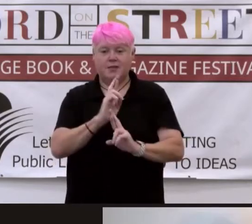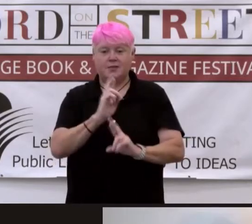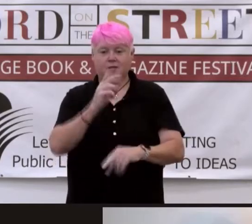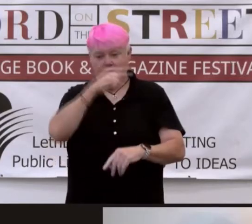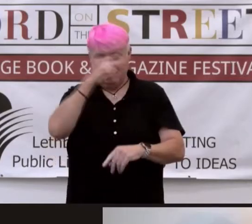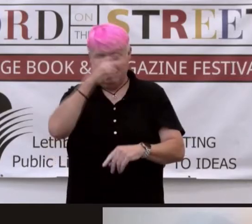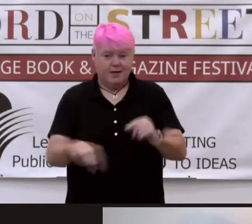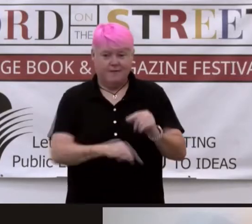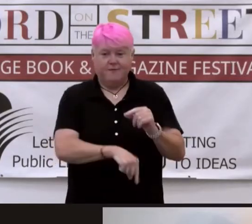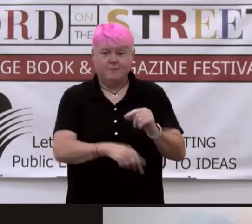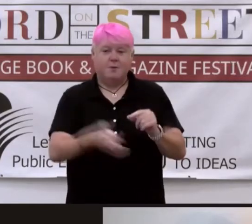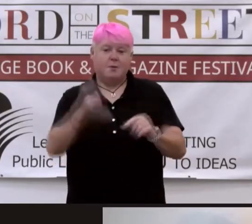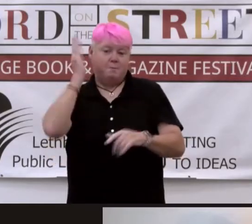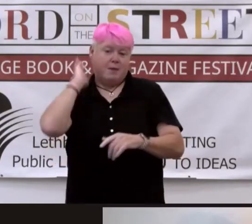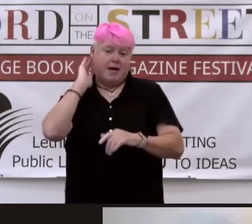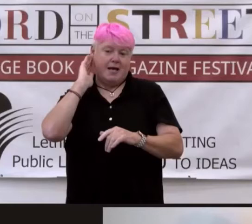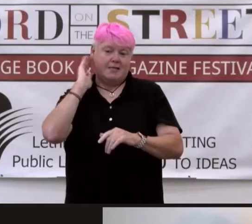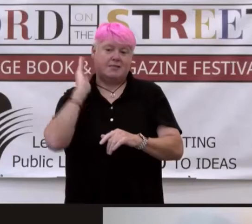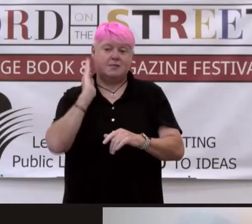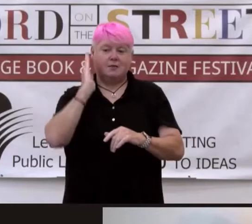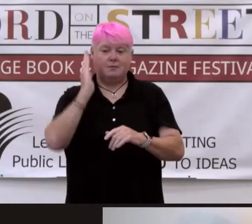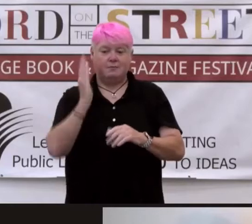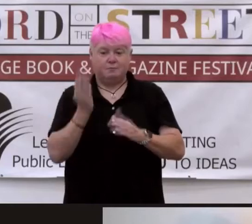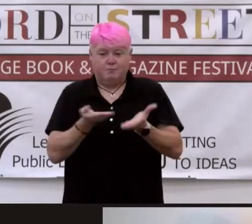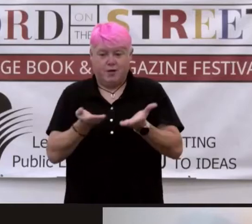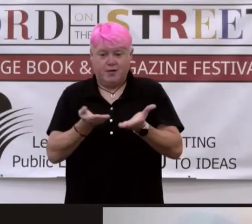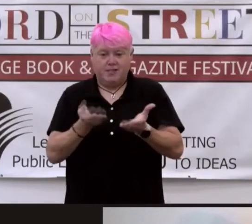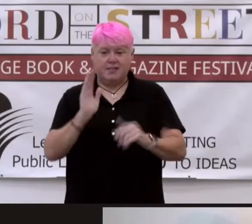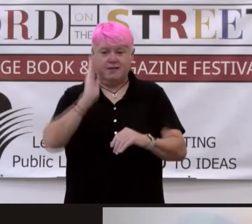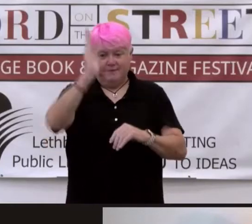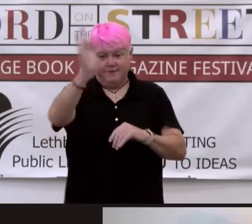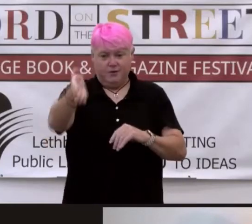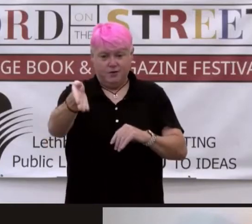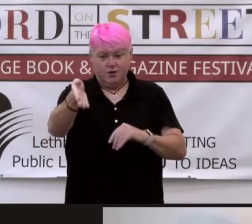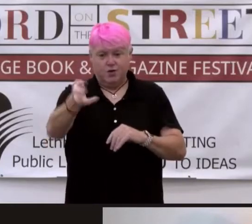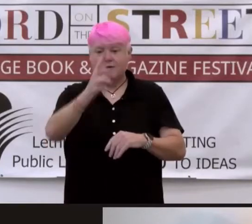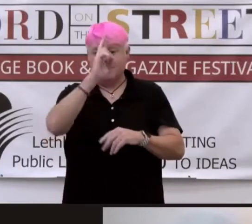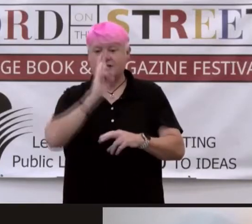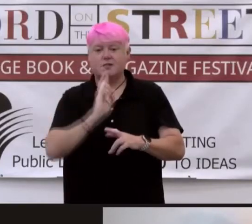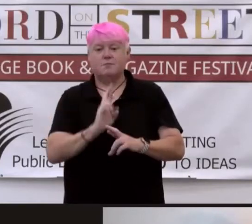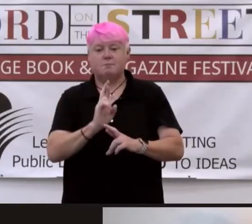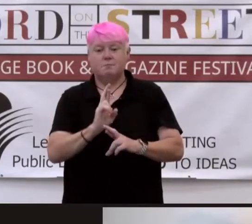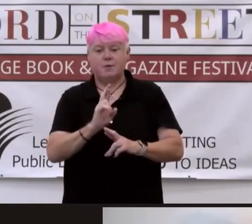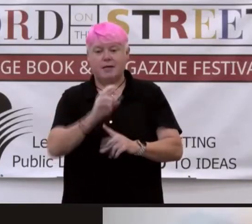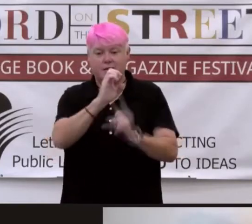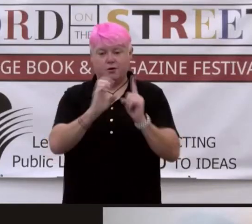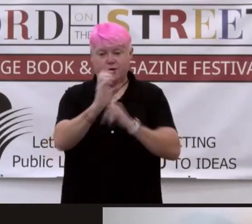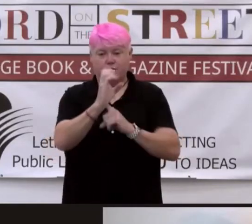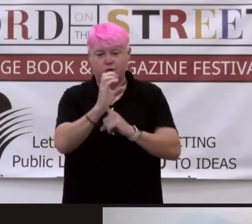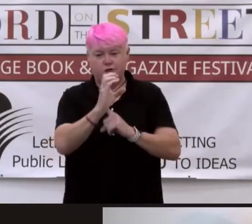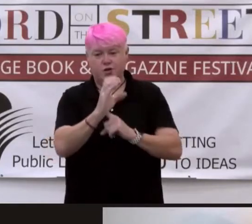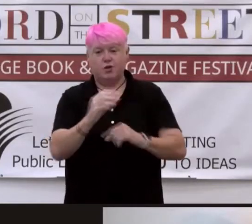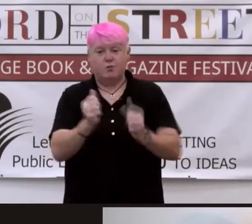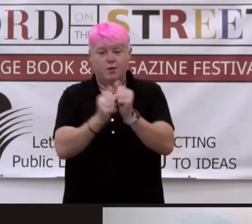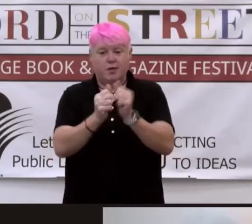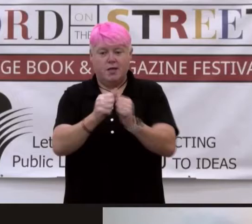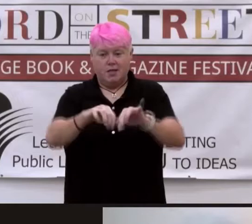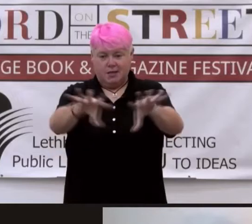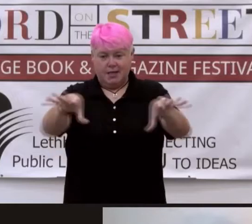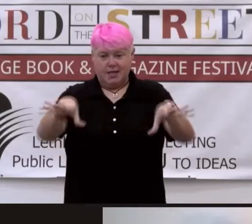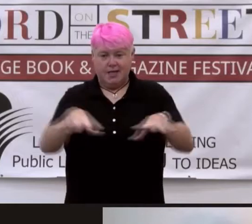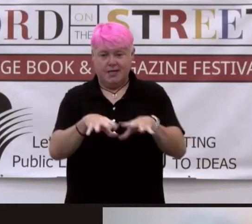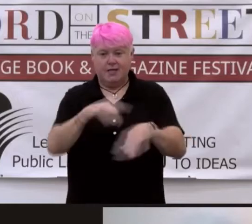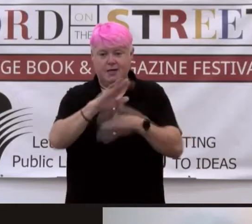past, present, and future. We also need to recognize and respect their cultural heritage, beliefs, and relationship to the land, as well as all